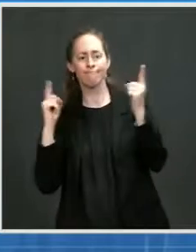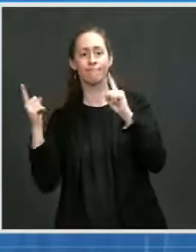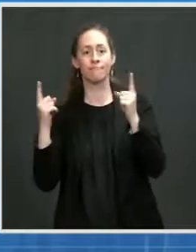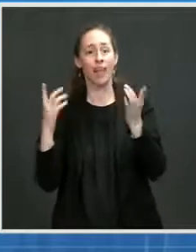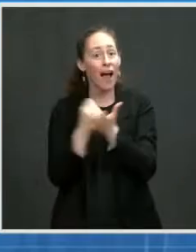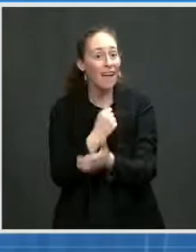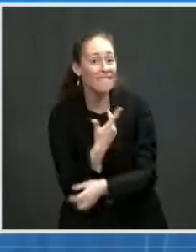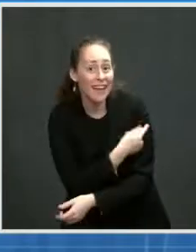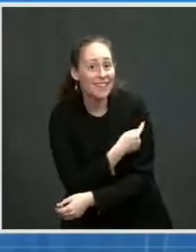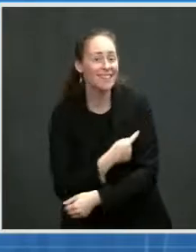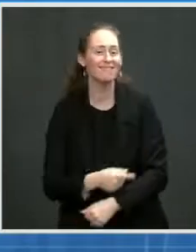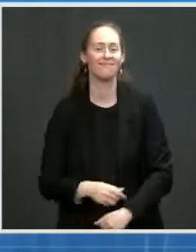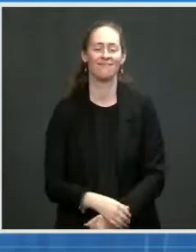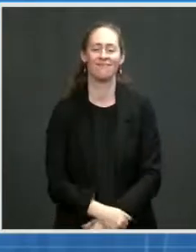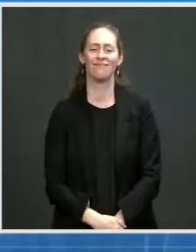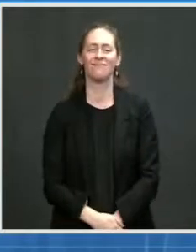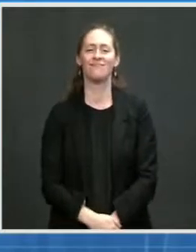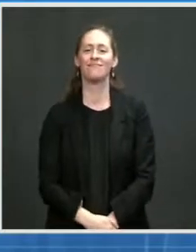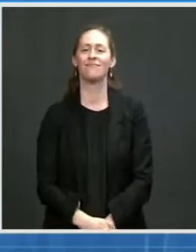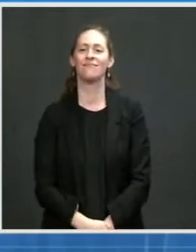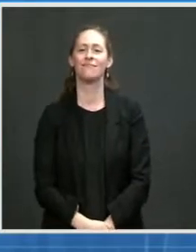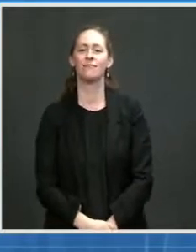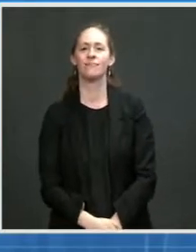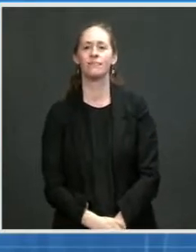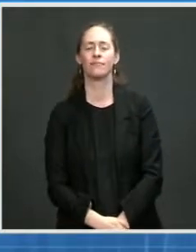Next question.